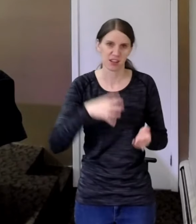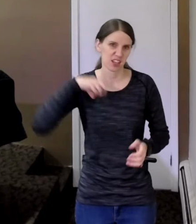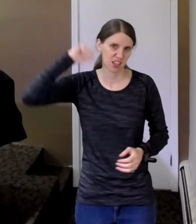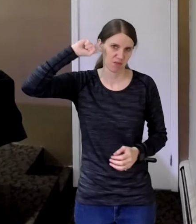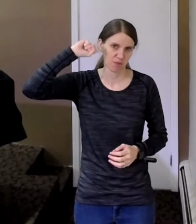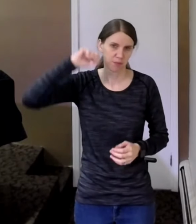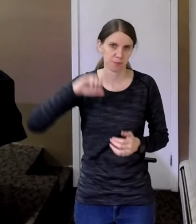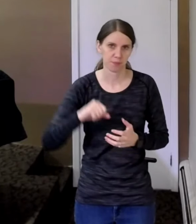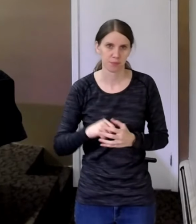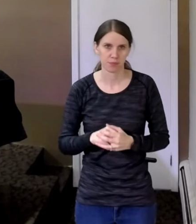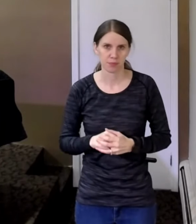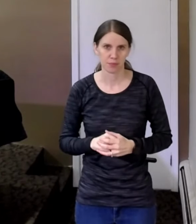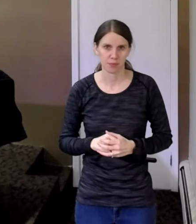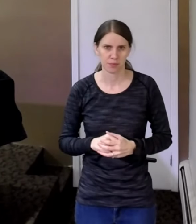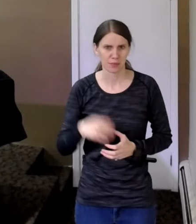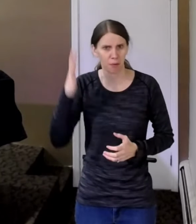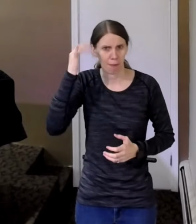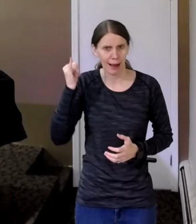For wounded pride.